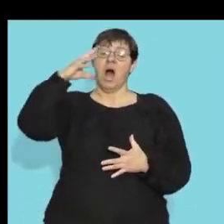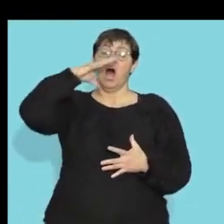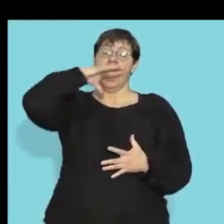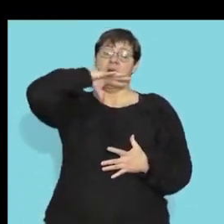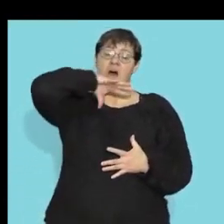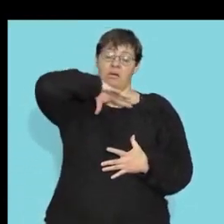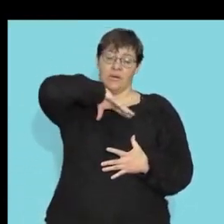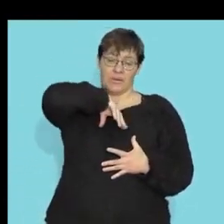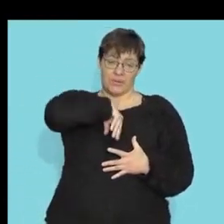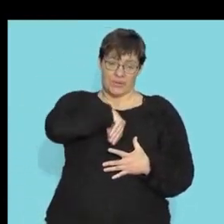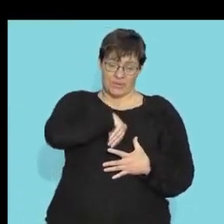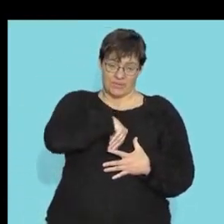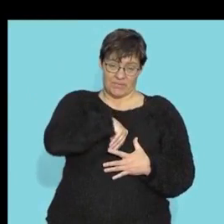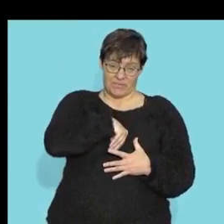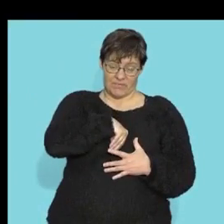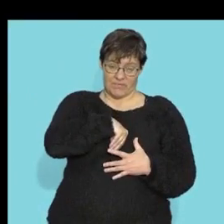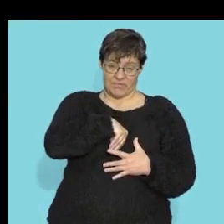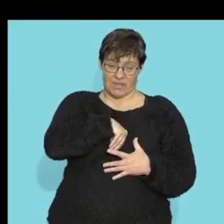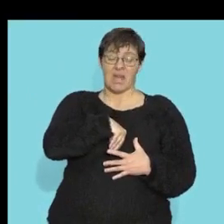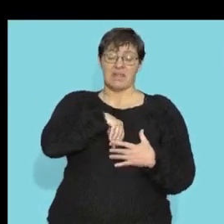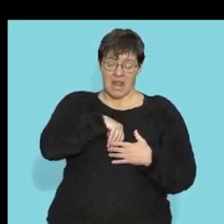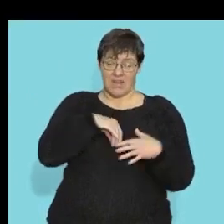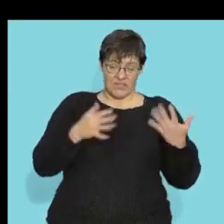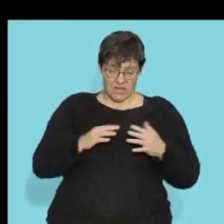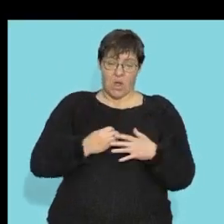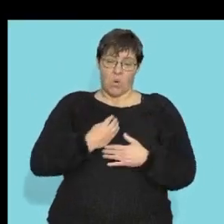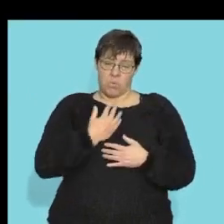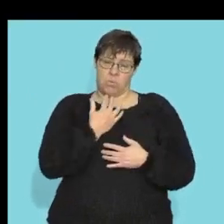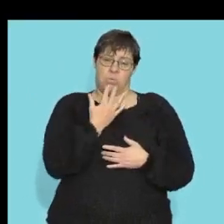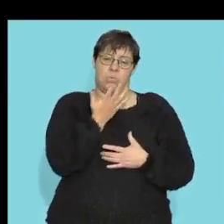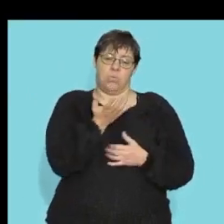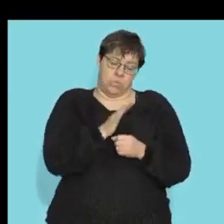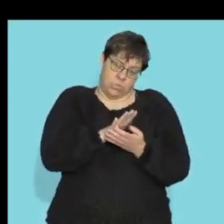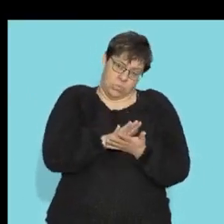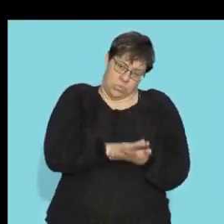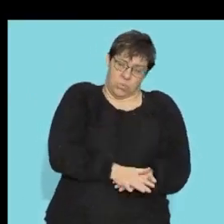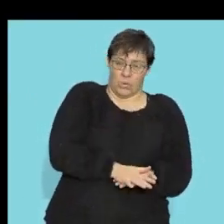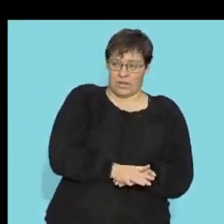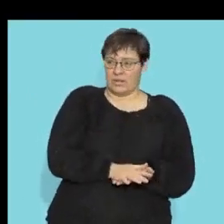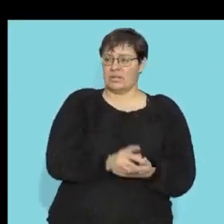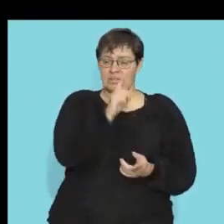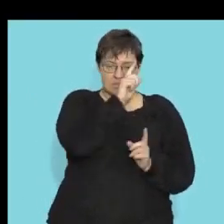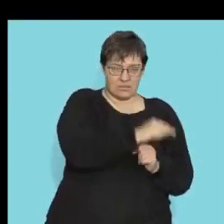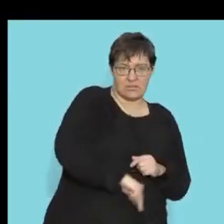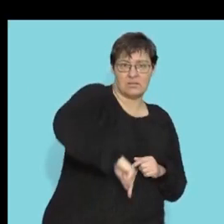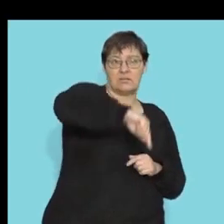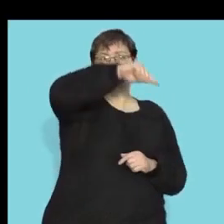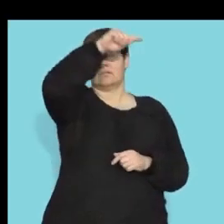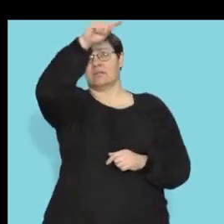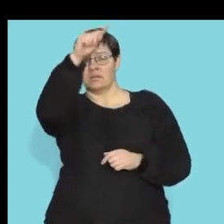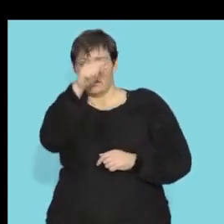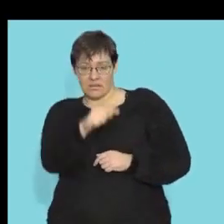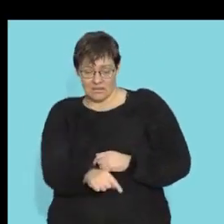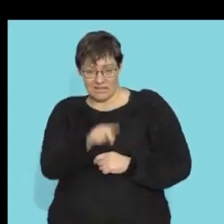huge big breath, and then they ask you to take it out. Now, this curve over here, all